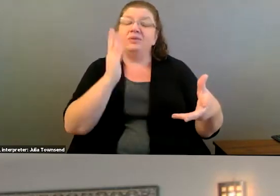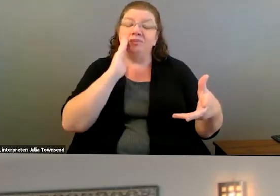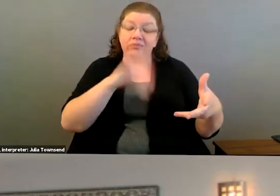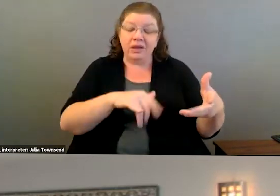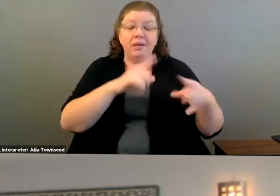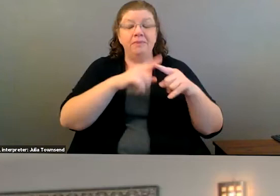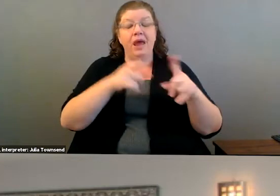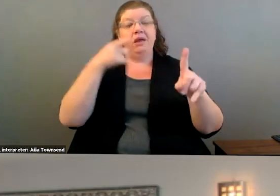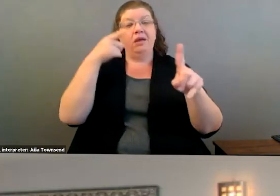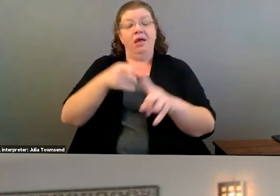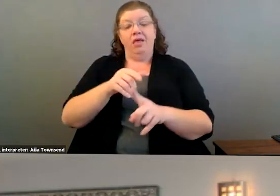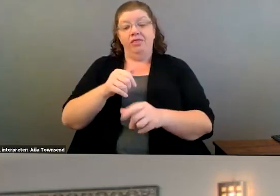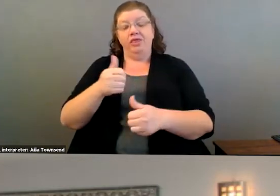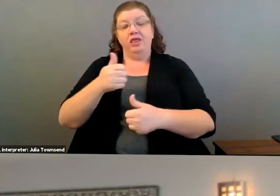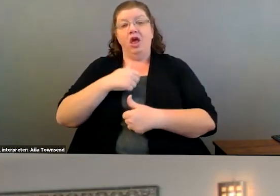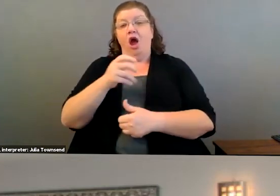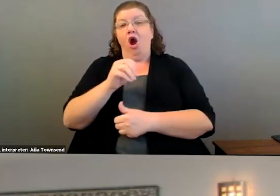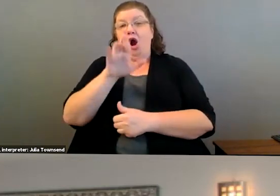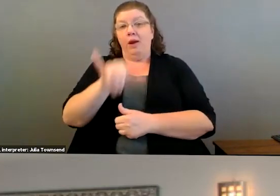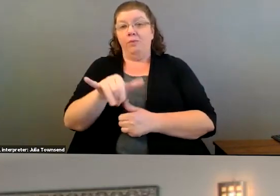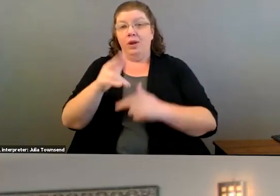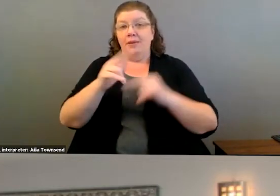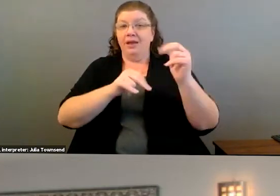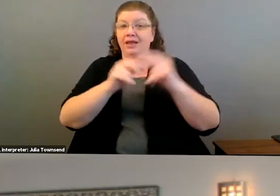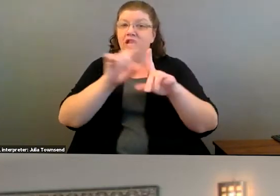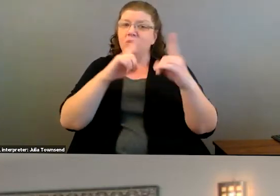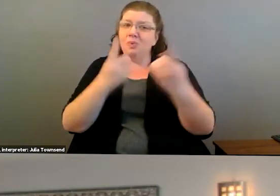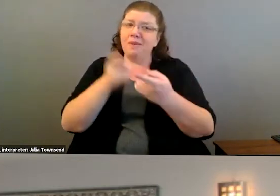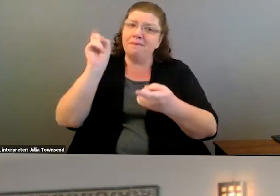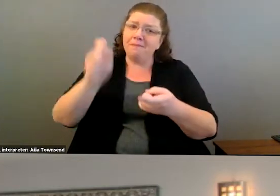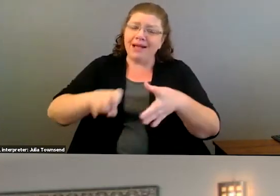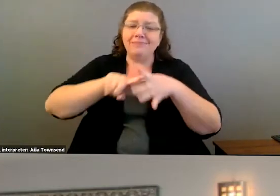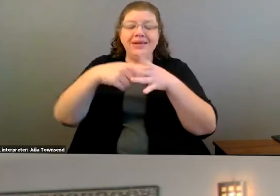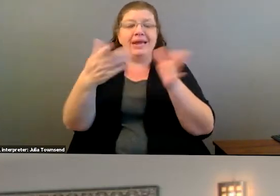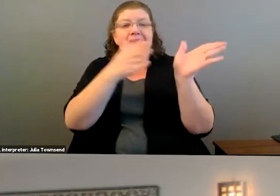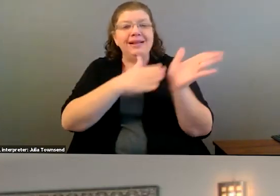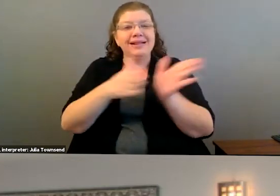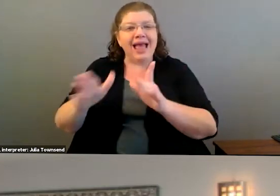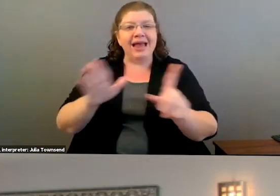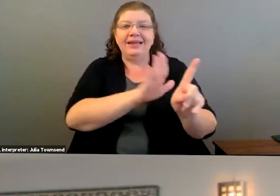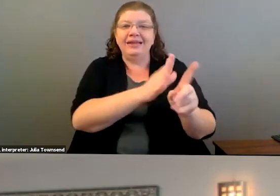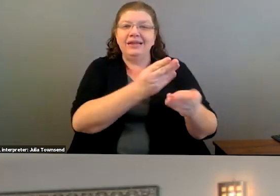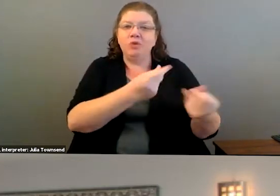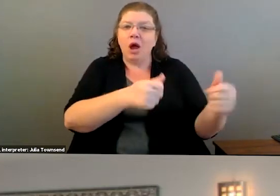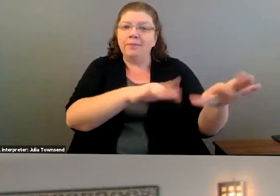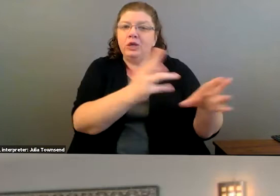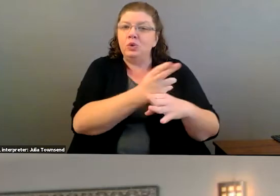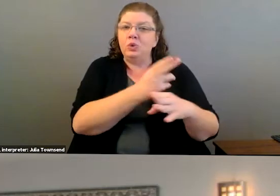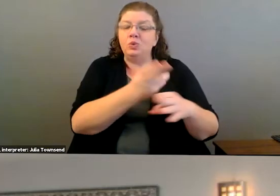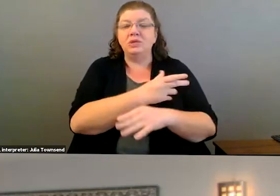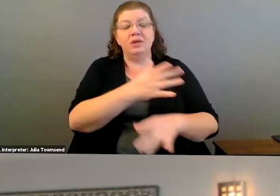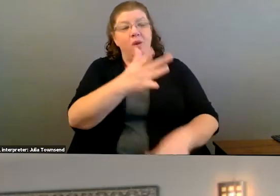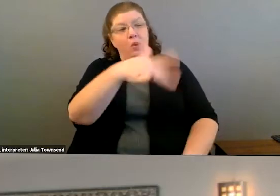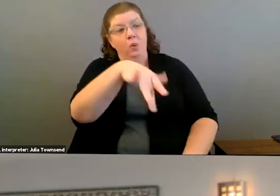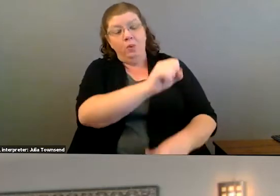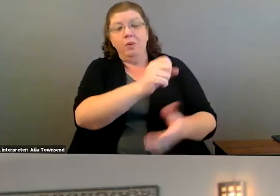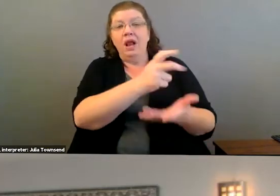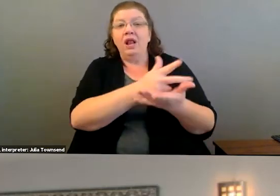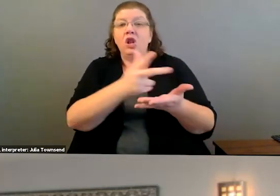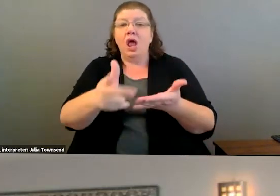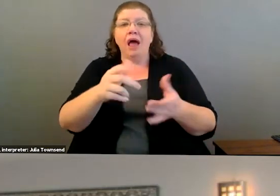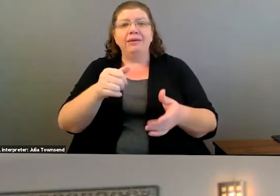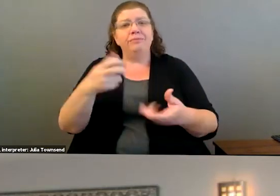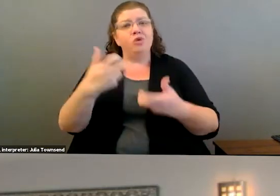specific regard to the armory building, the district needs to begin planning for its use. Vacant lots are problematic enough through private ownership,